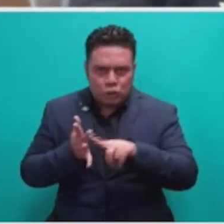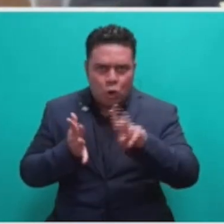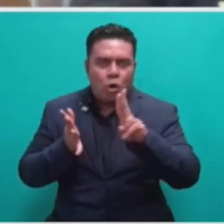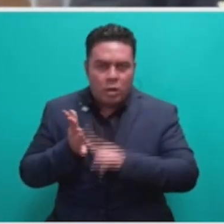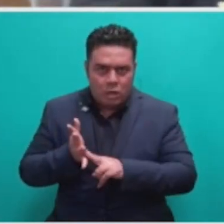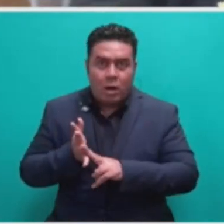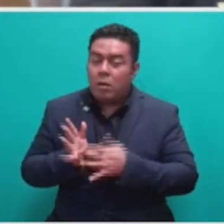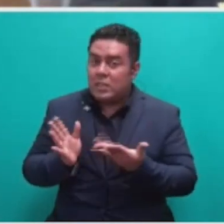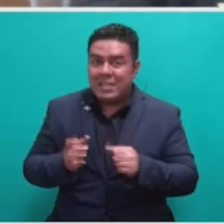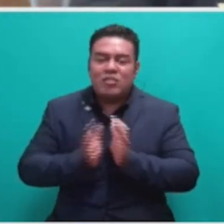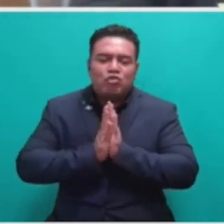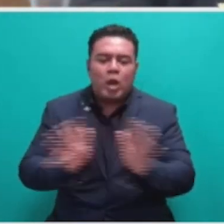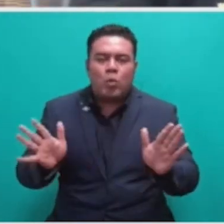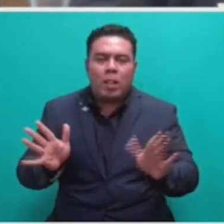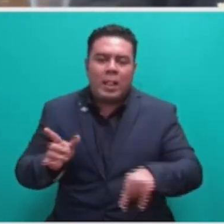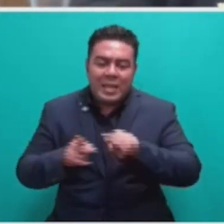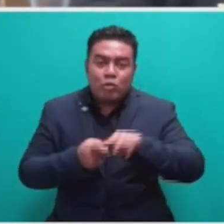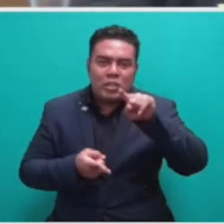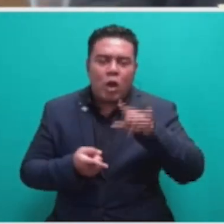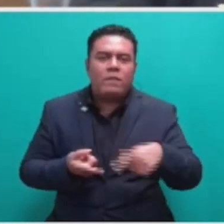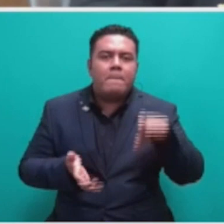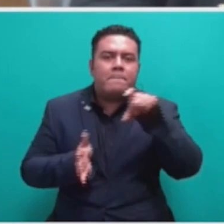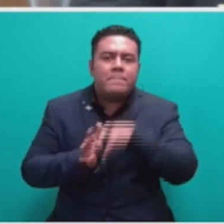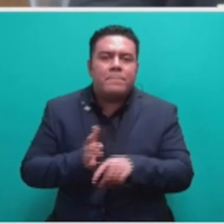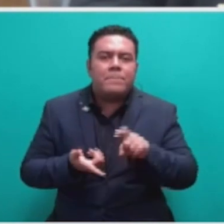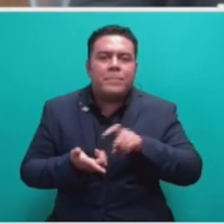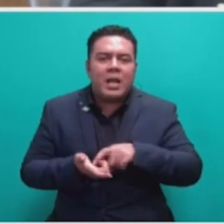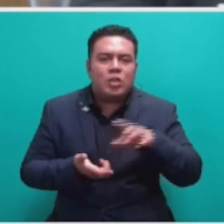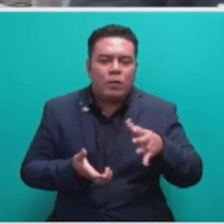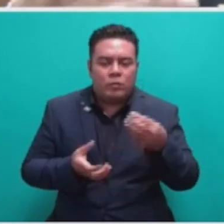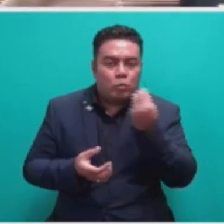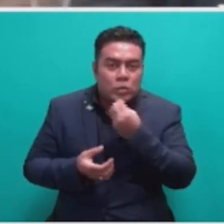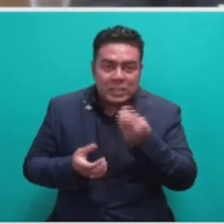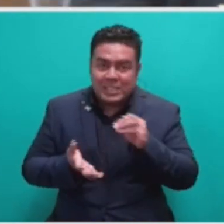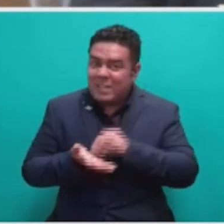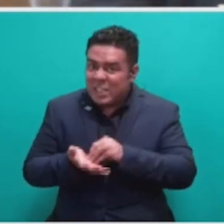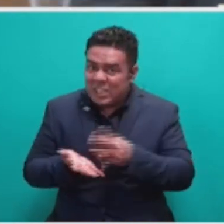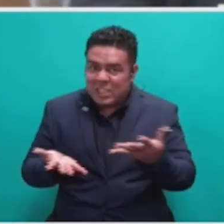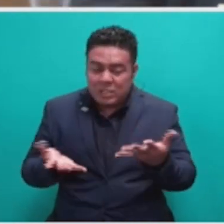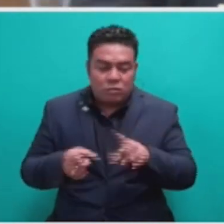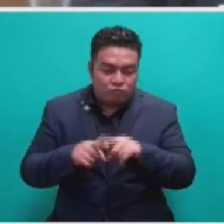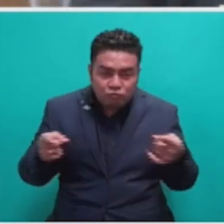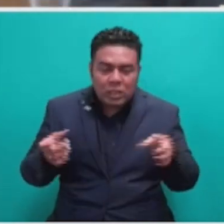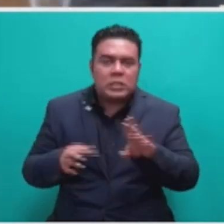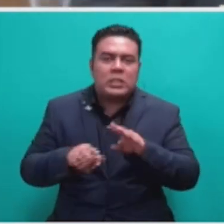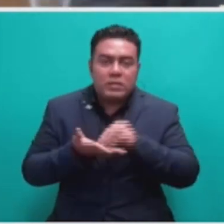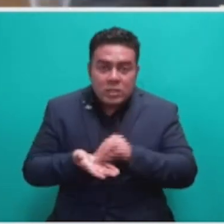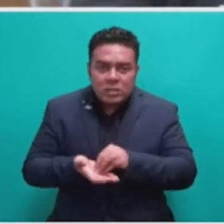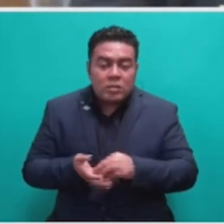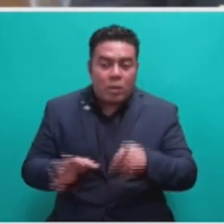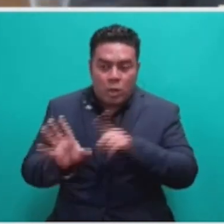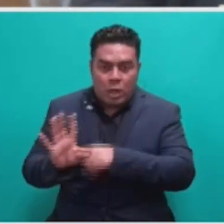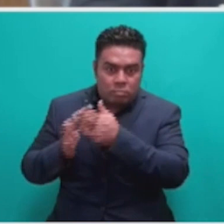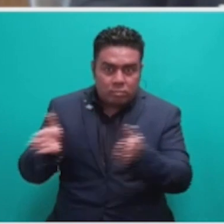general increase in price of goods and services over a period of time, and usually over a year. For